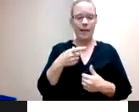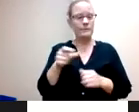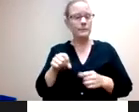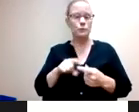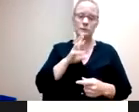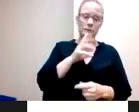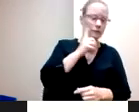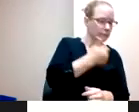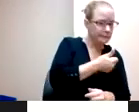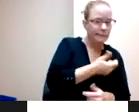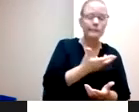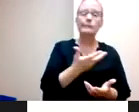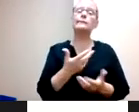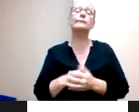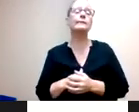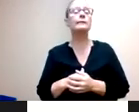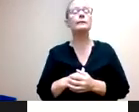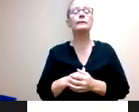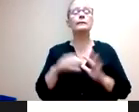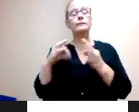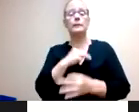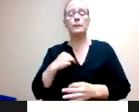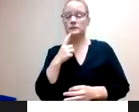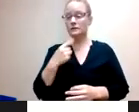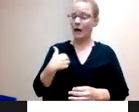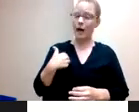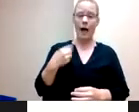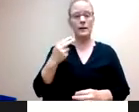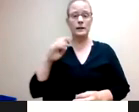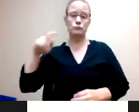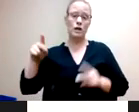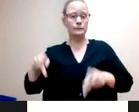speak themselves to a point. And a family member says, well, I'm the healthcare